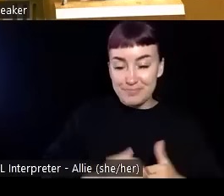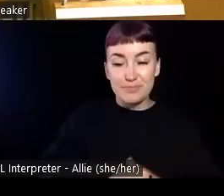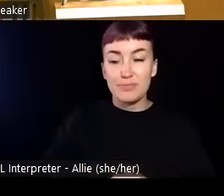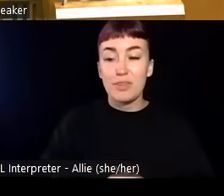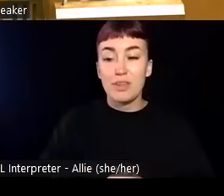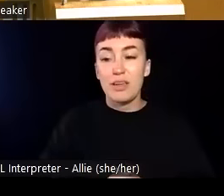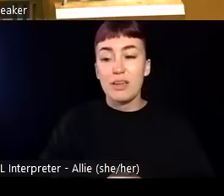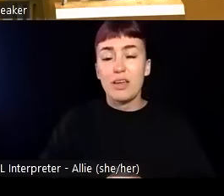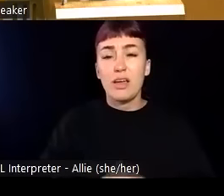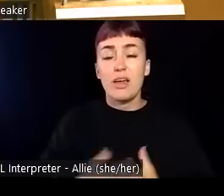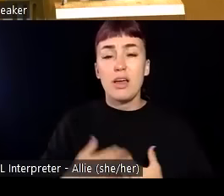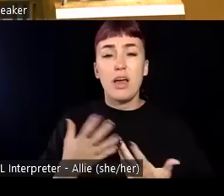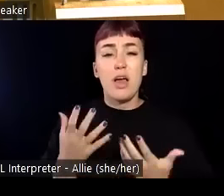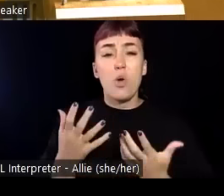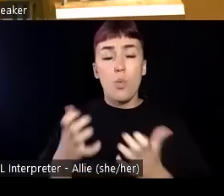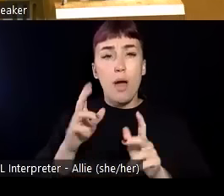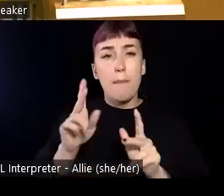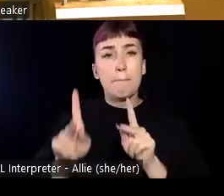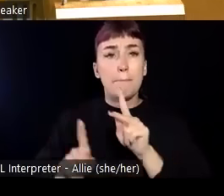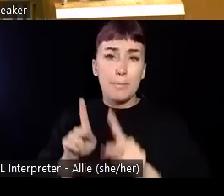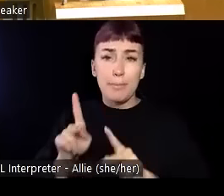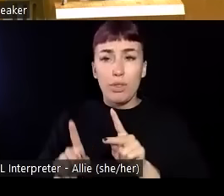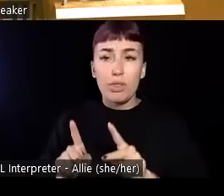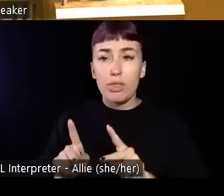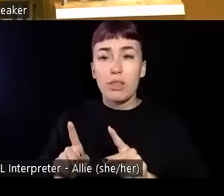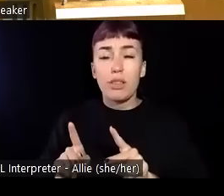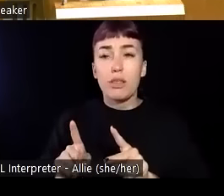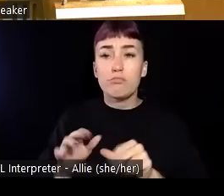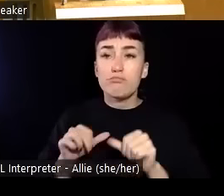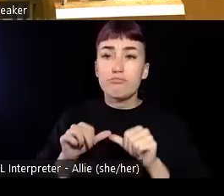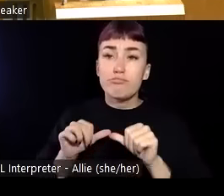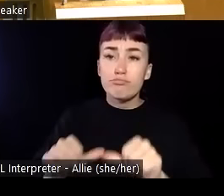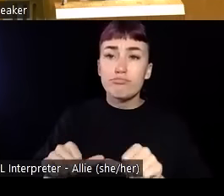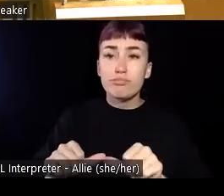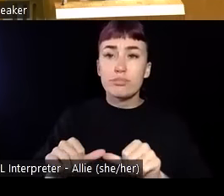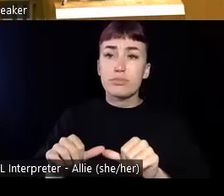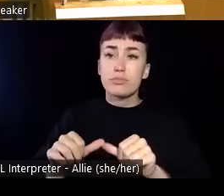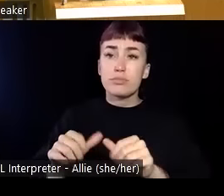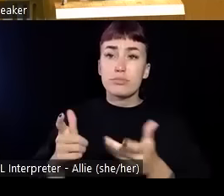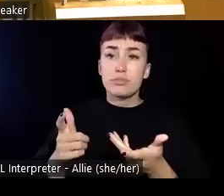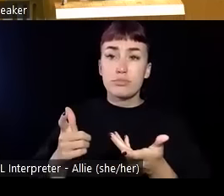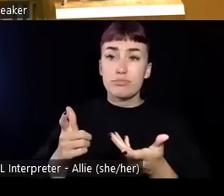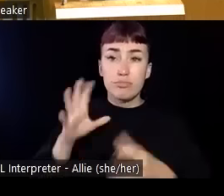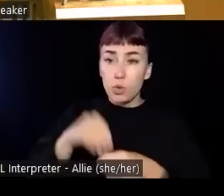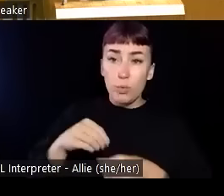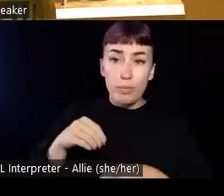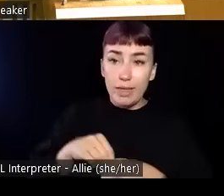I want folks to continue to have me as part of their lives.